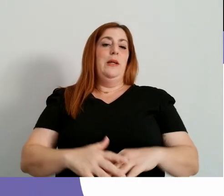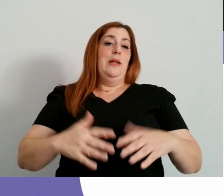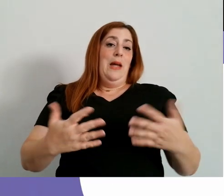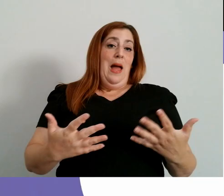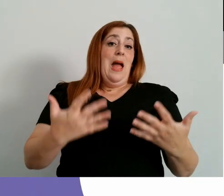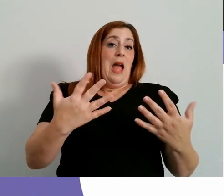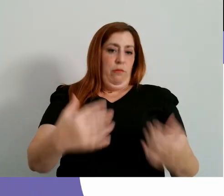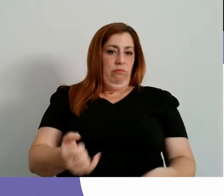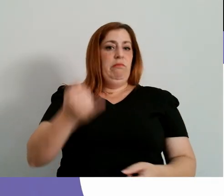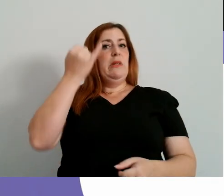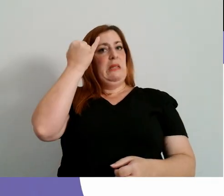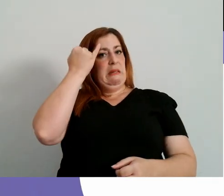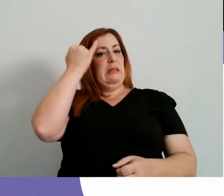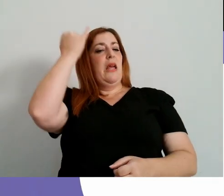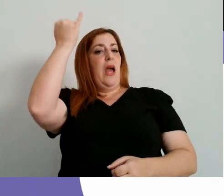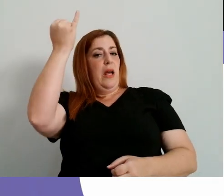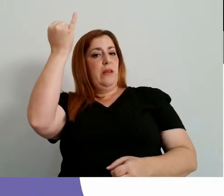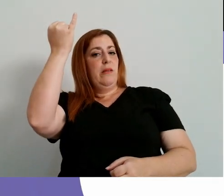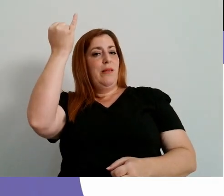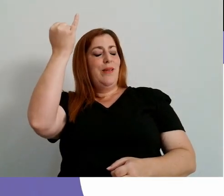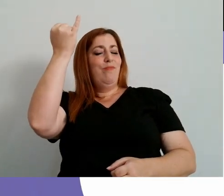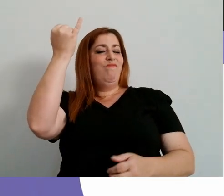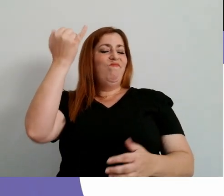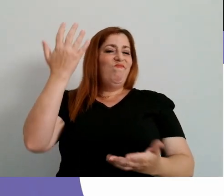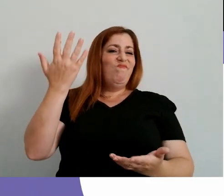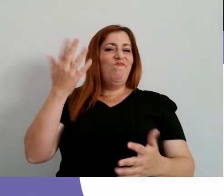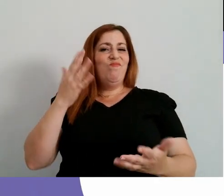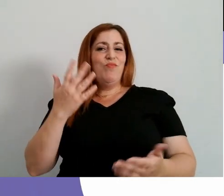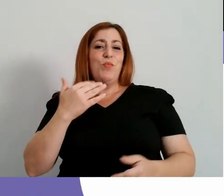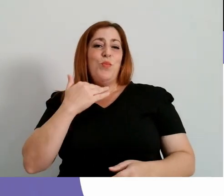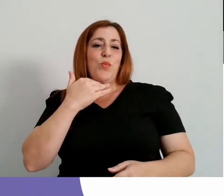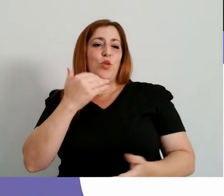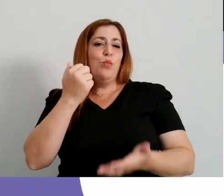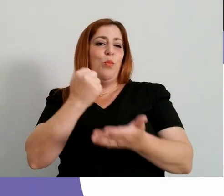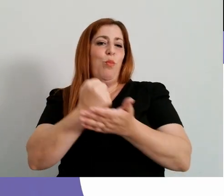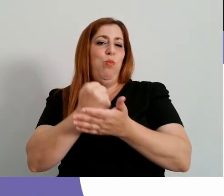Some of them might not necessarily be what we